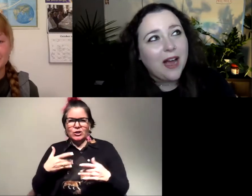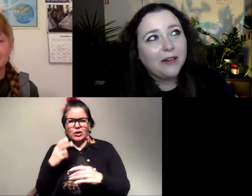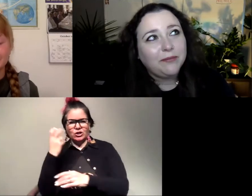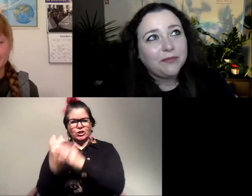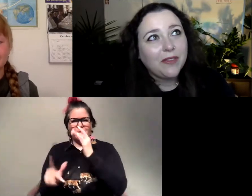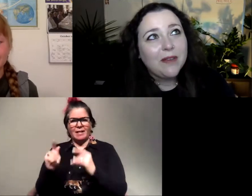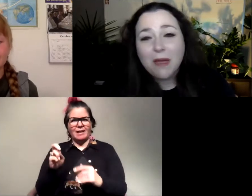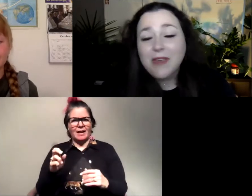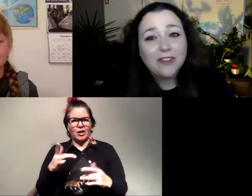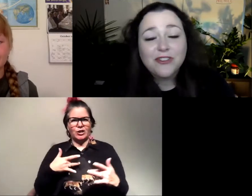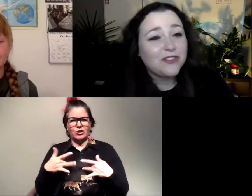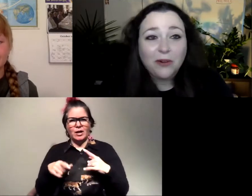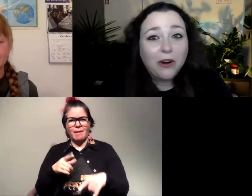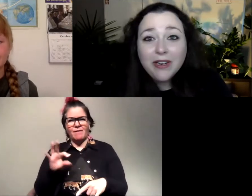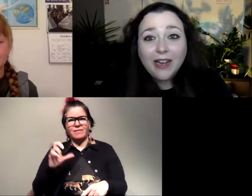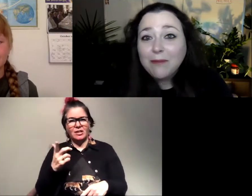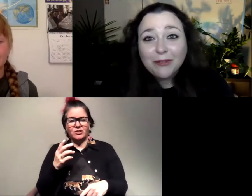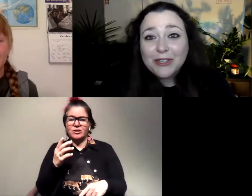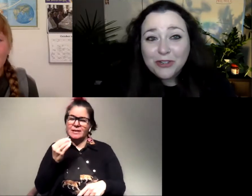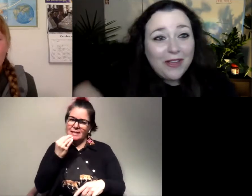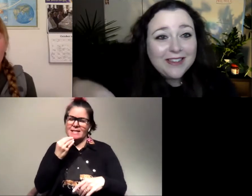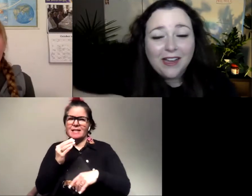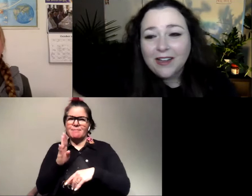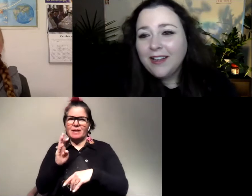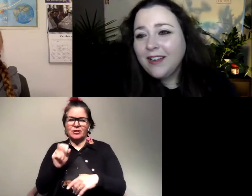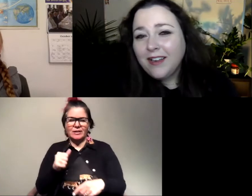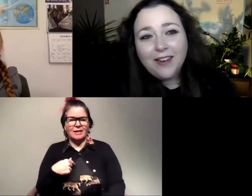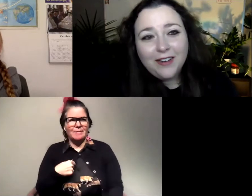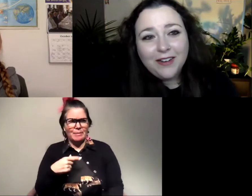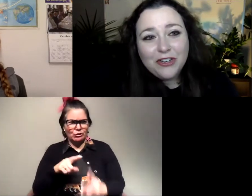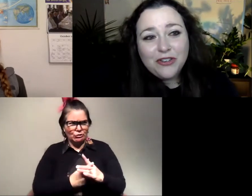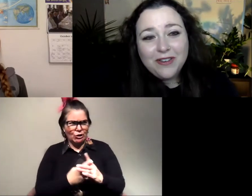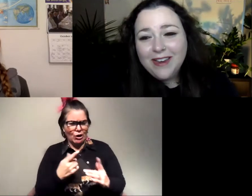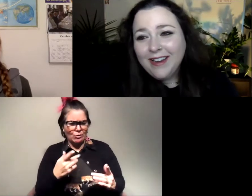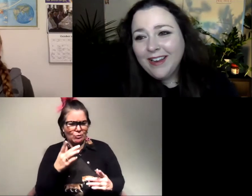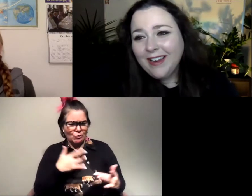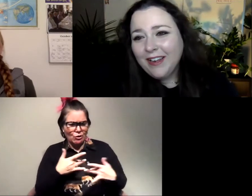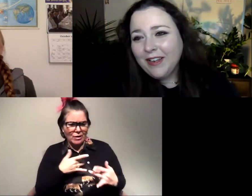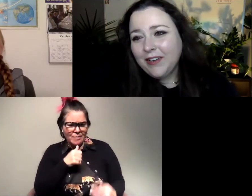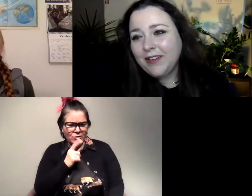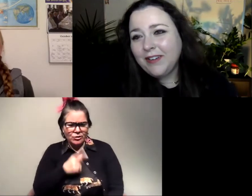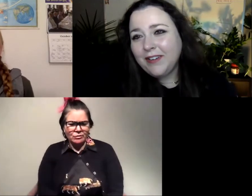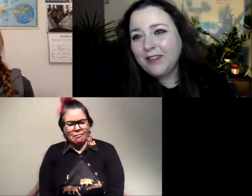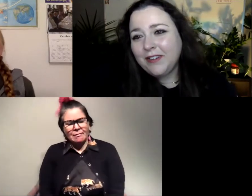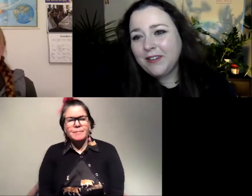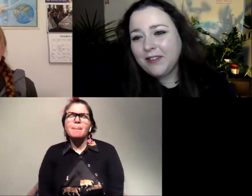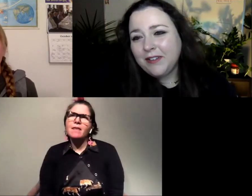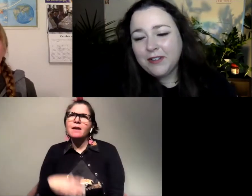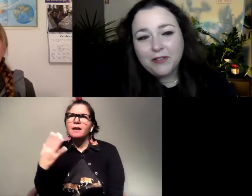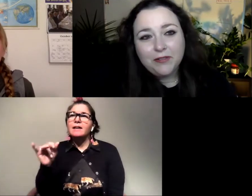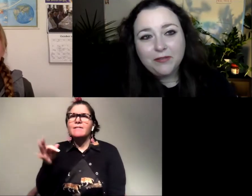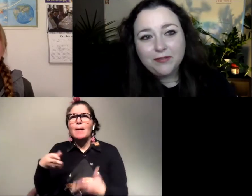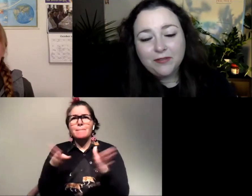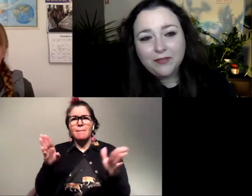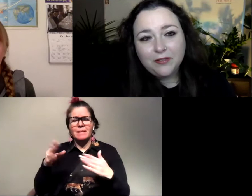but maybe I should start worrying. I'm not really sure. That's I mean, I think the thing is, if it's a public